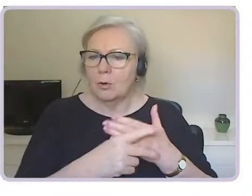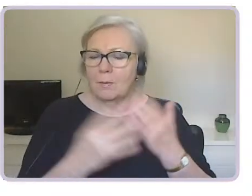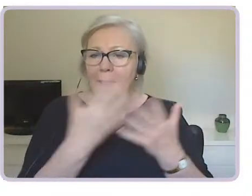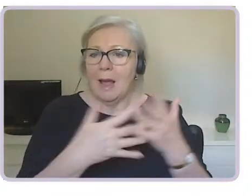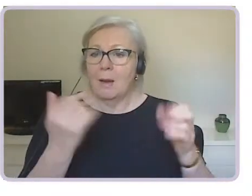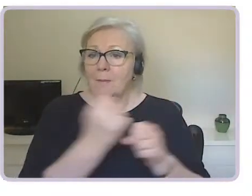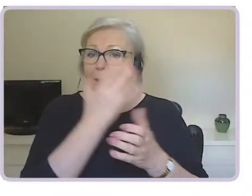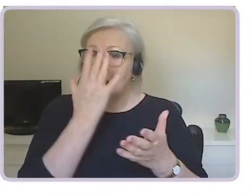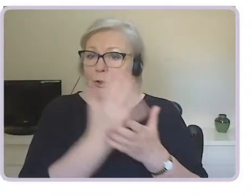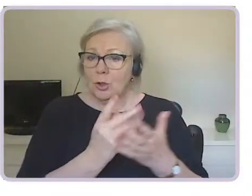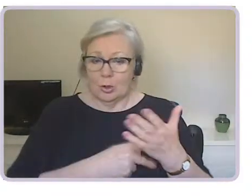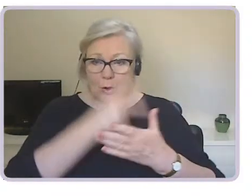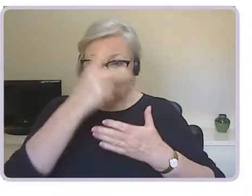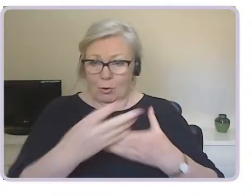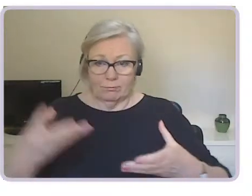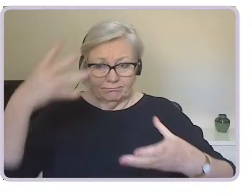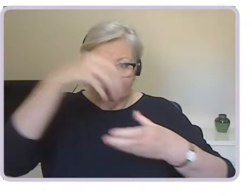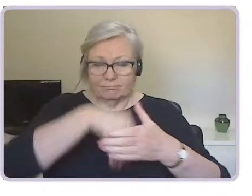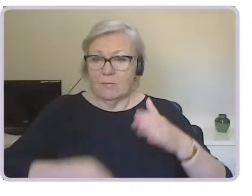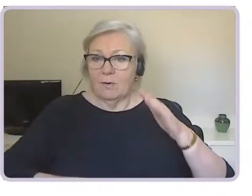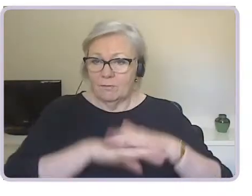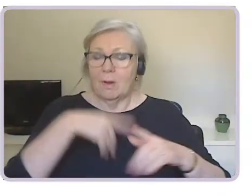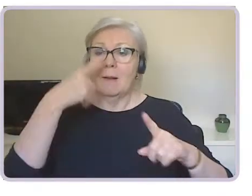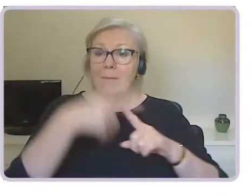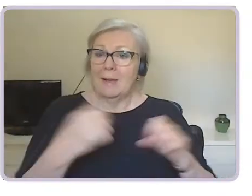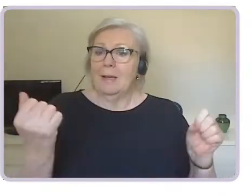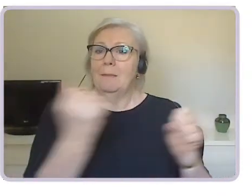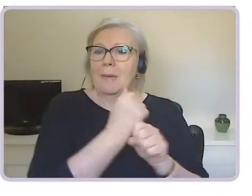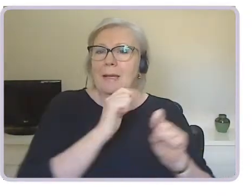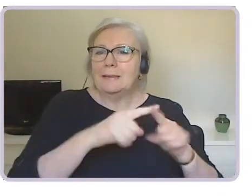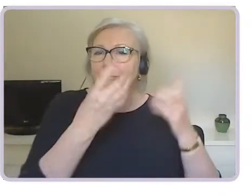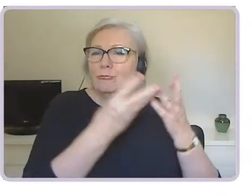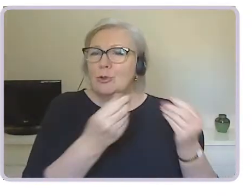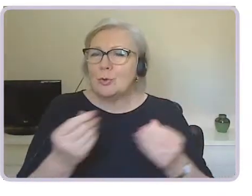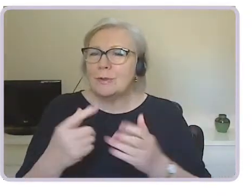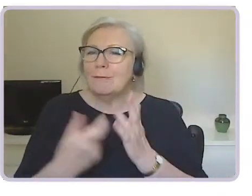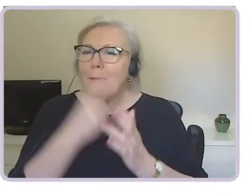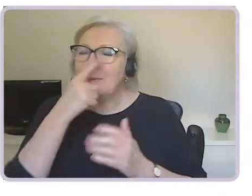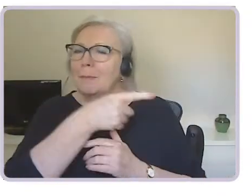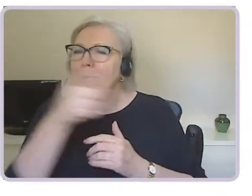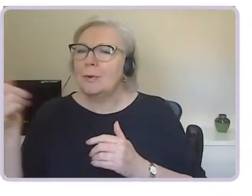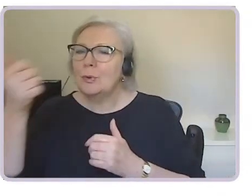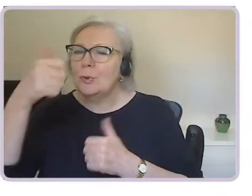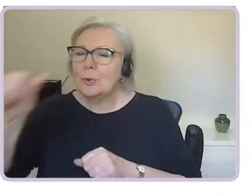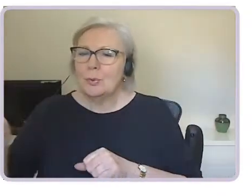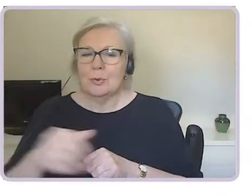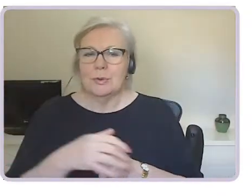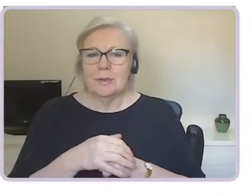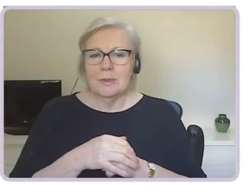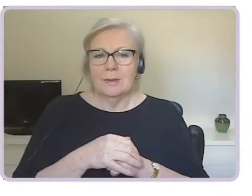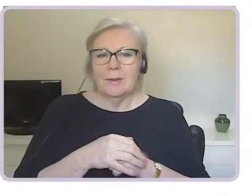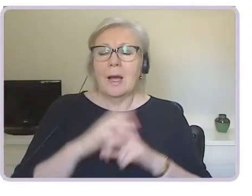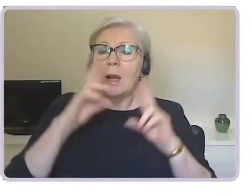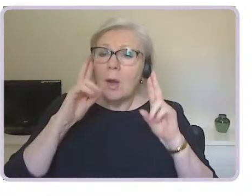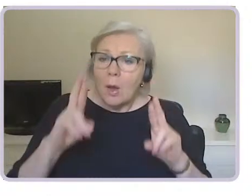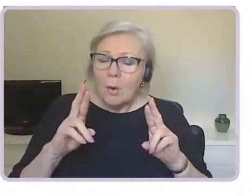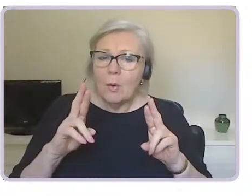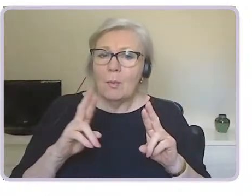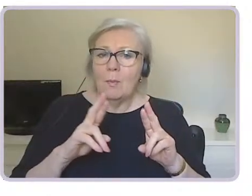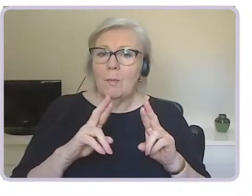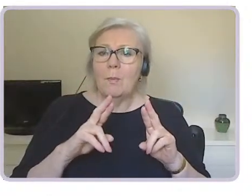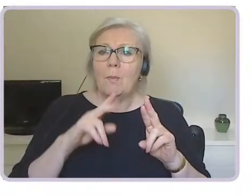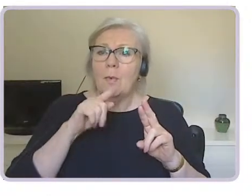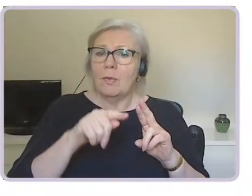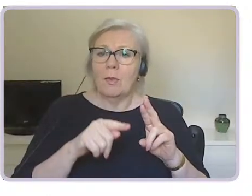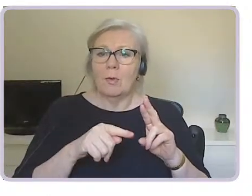and produce resources that other people can use, and programs, ideally peer leadership programs that we hope will pop up across Australia by